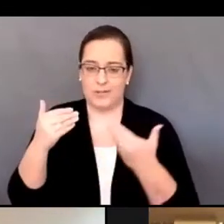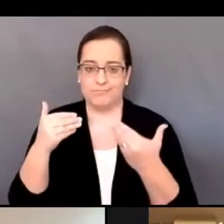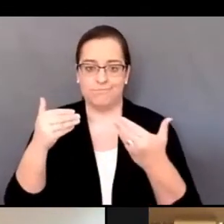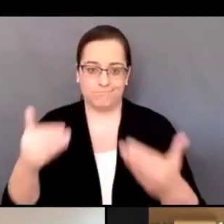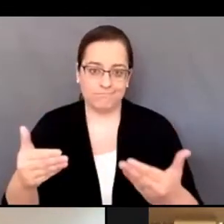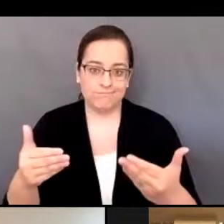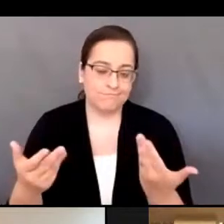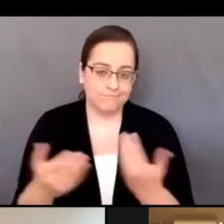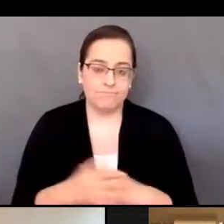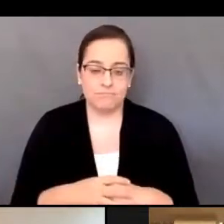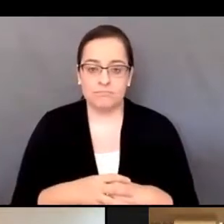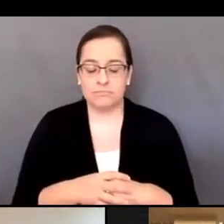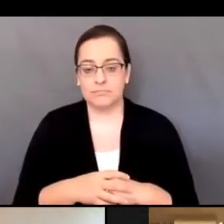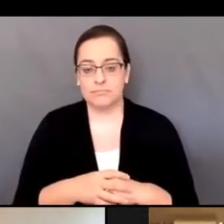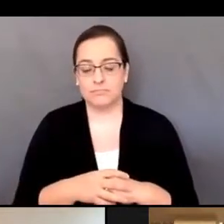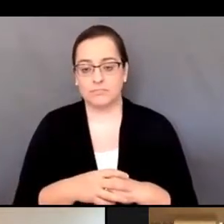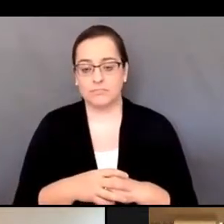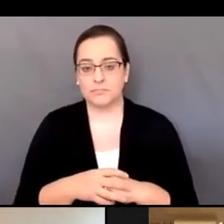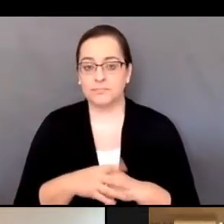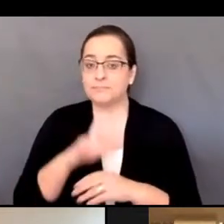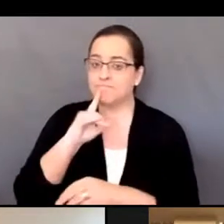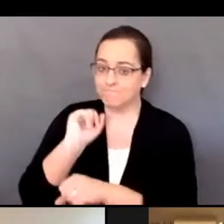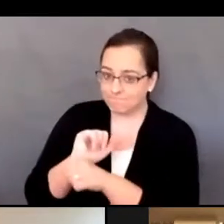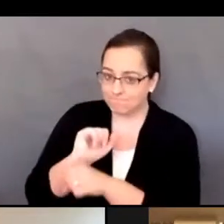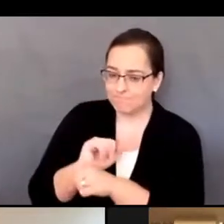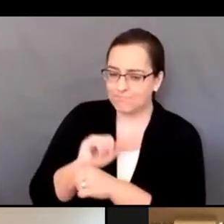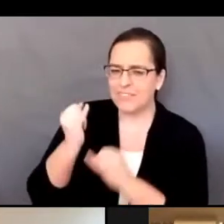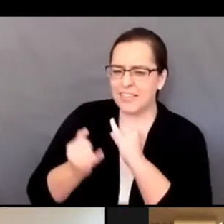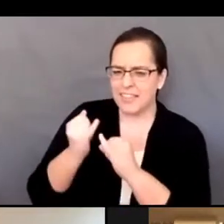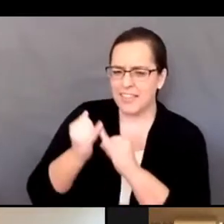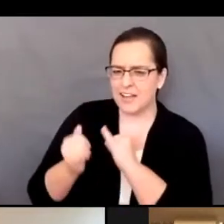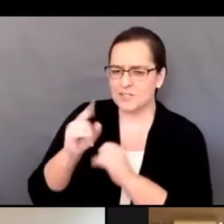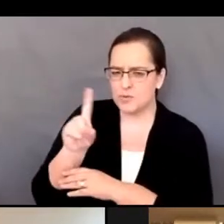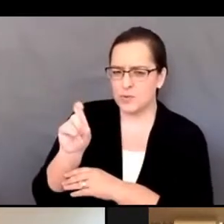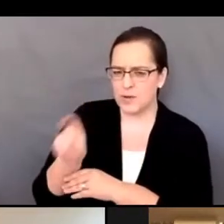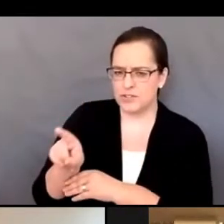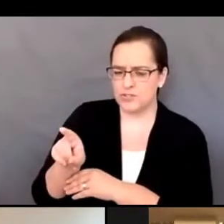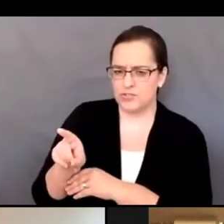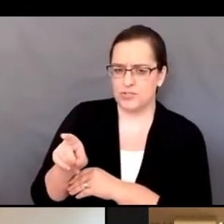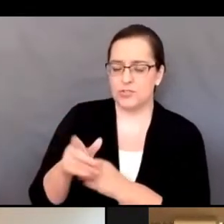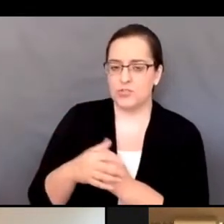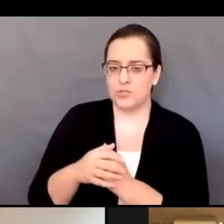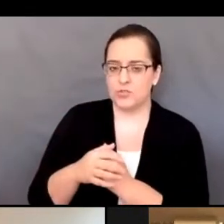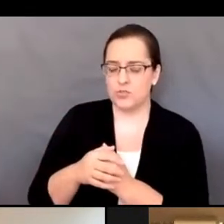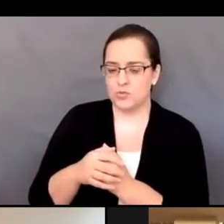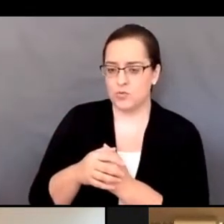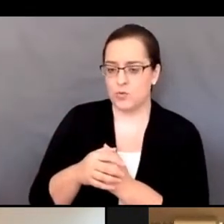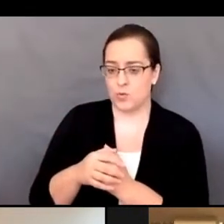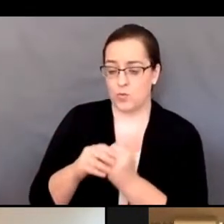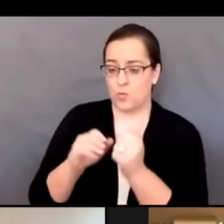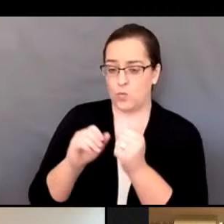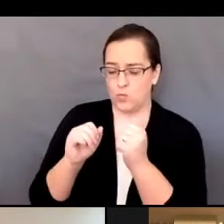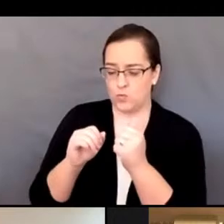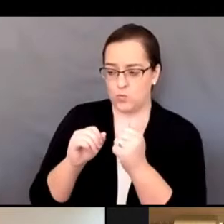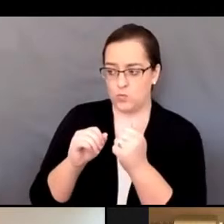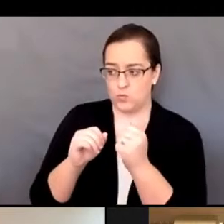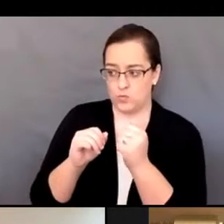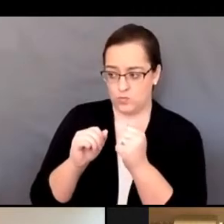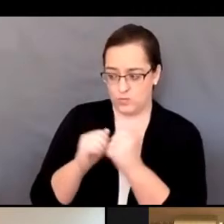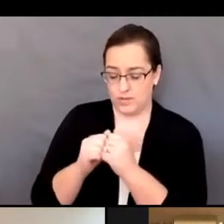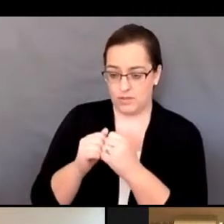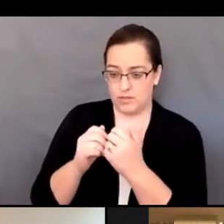tips. Absolutely, absolutely. And the last question I have is, even with